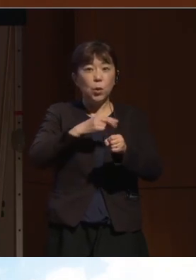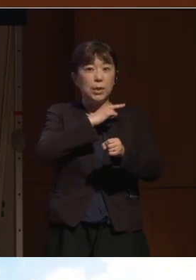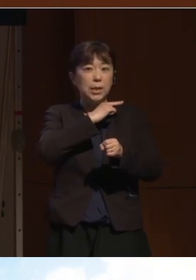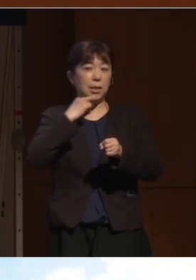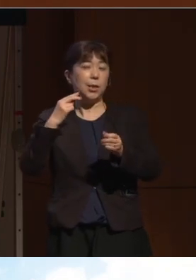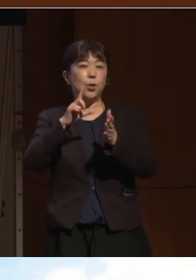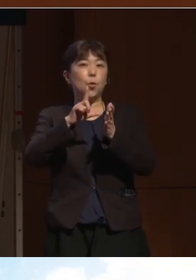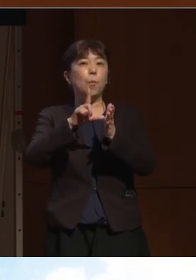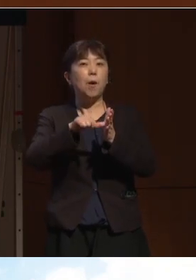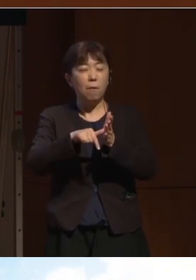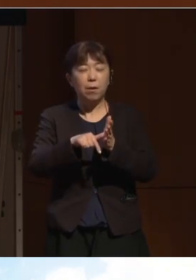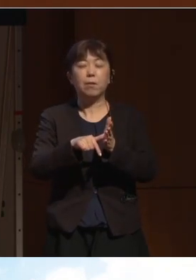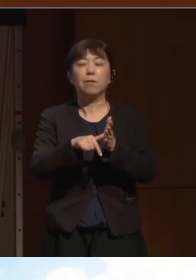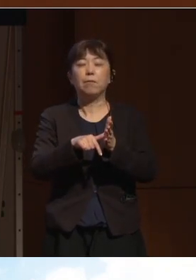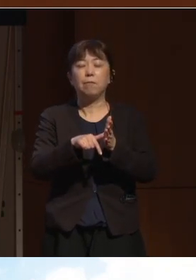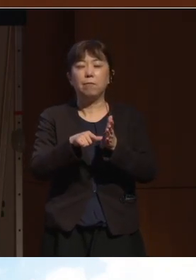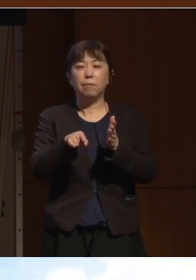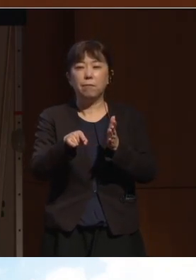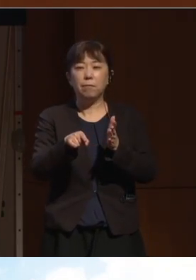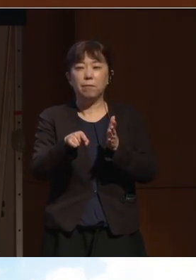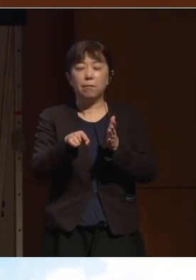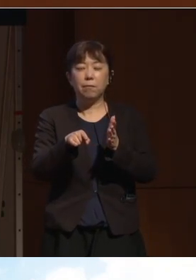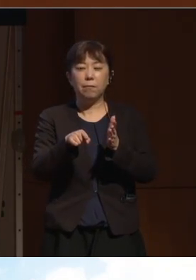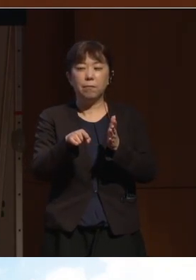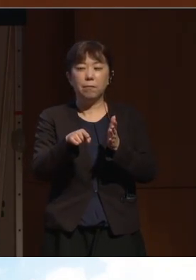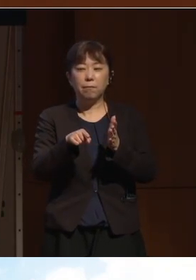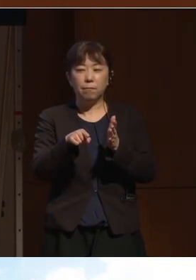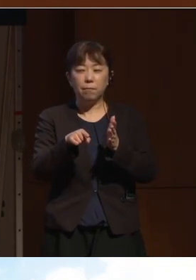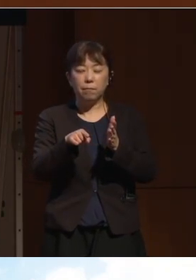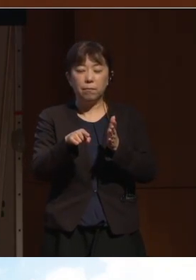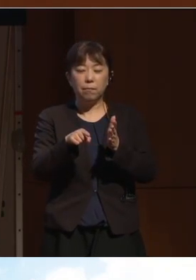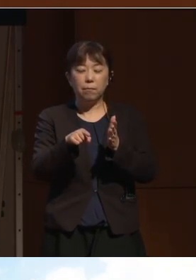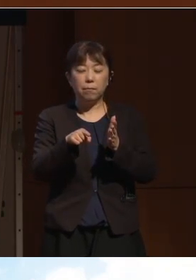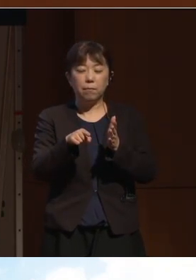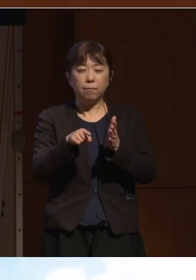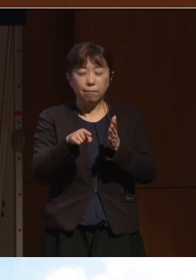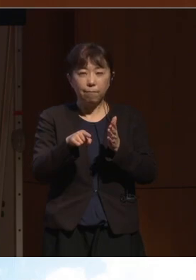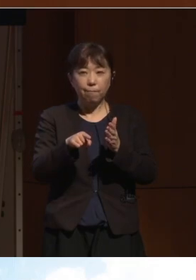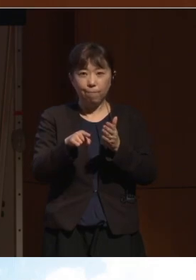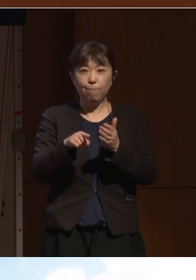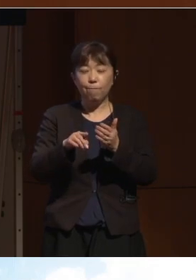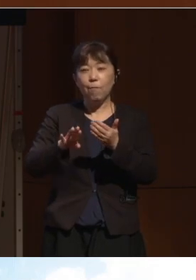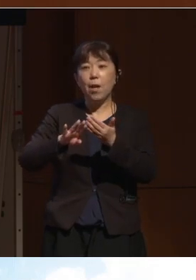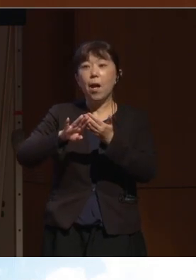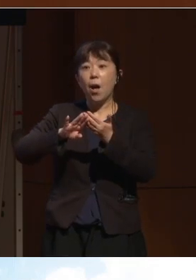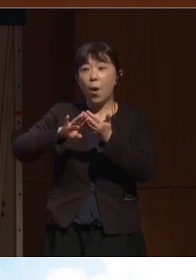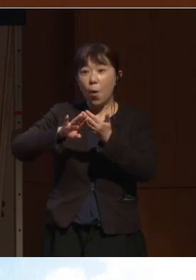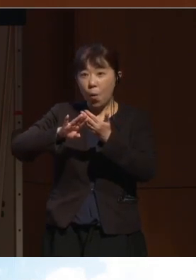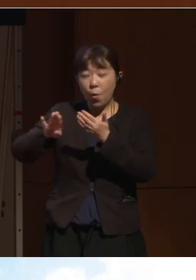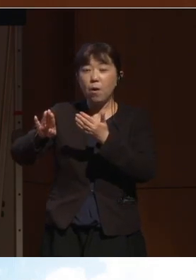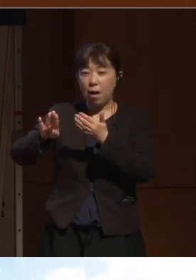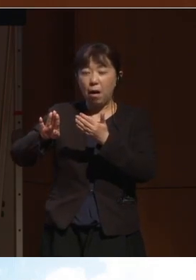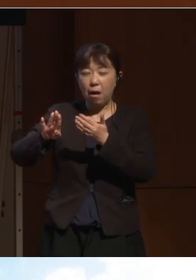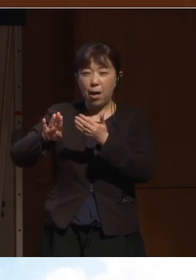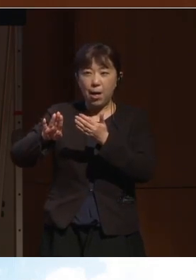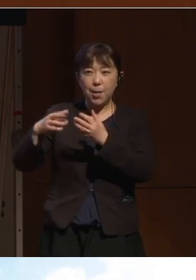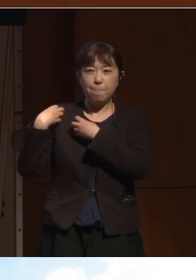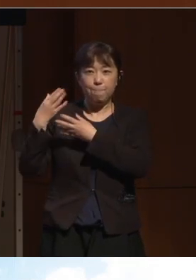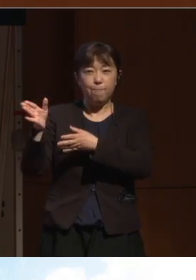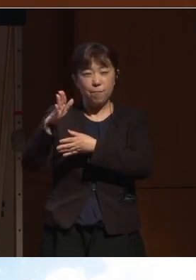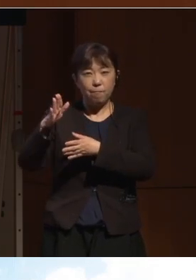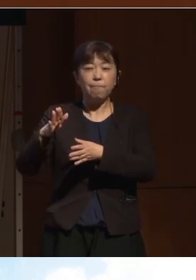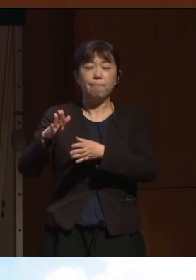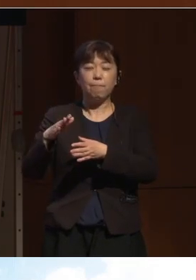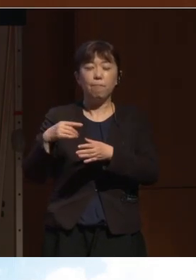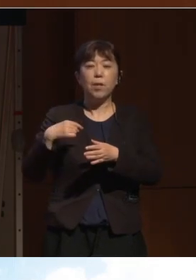purely on either the scientific capacity of others or indeed think that we could do it all ourselves. And people really were dependent on that